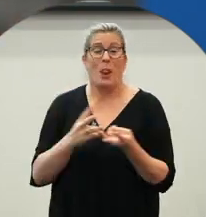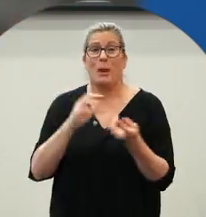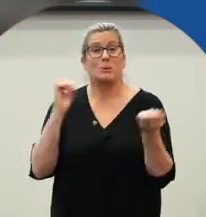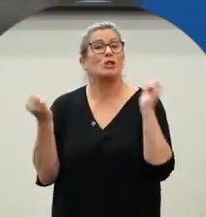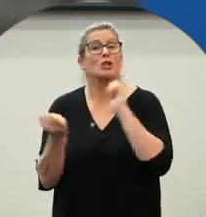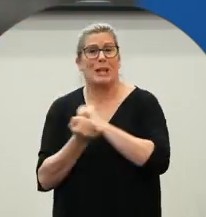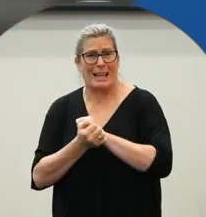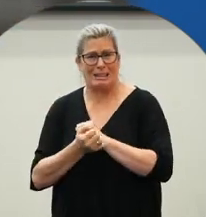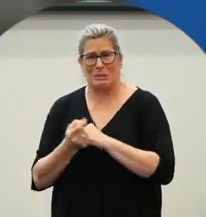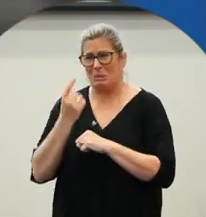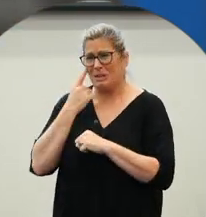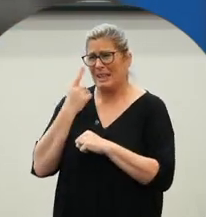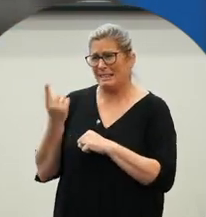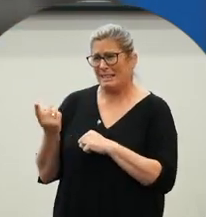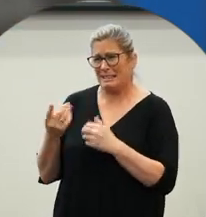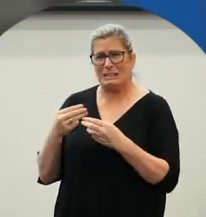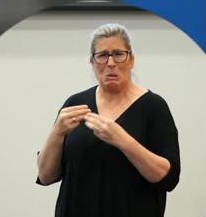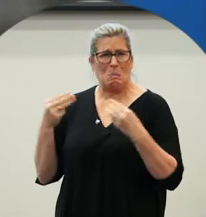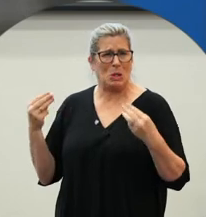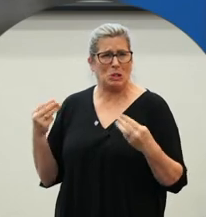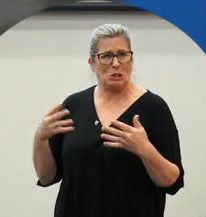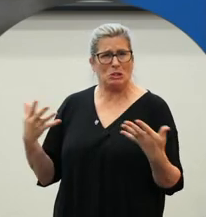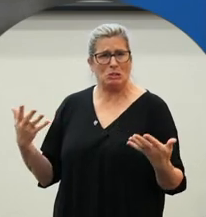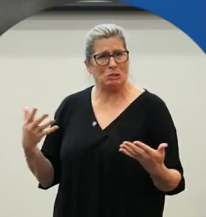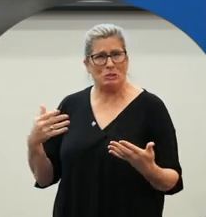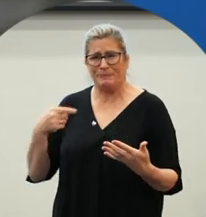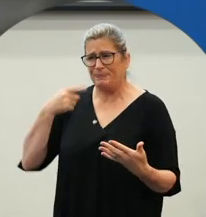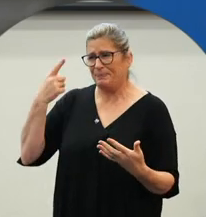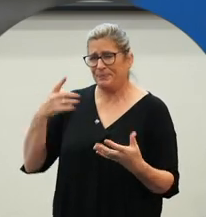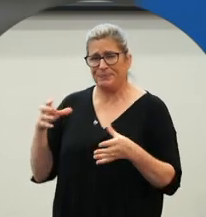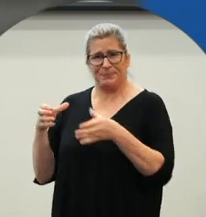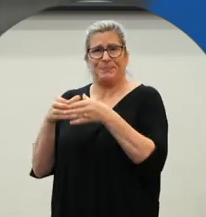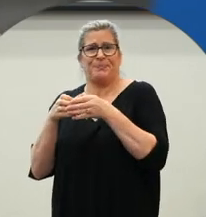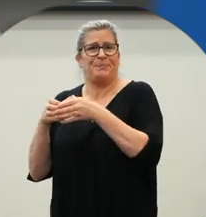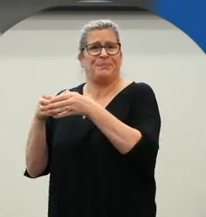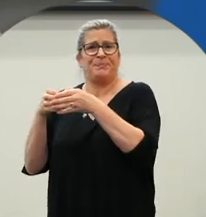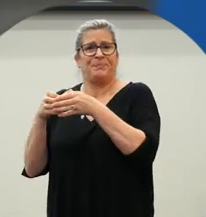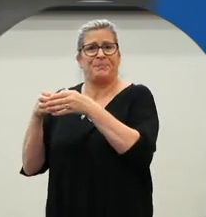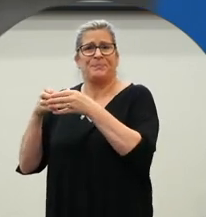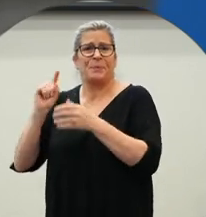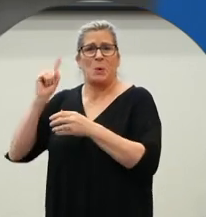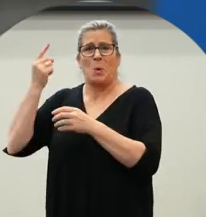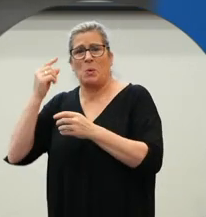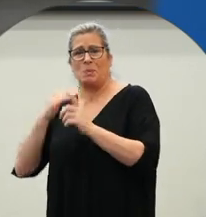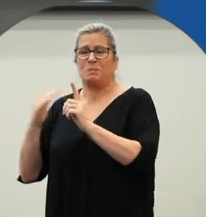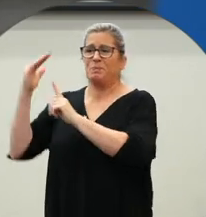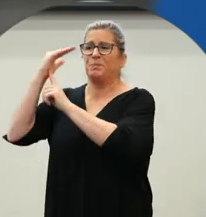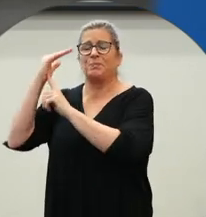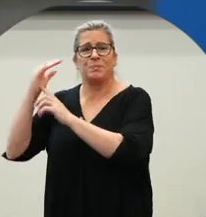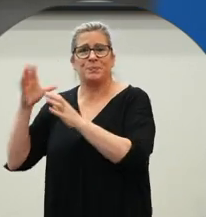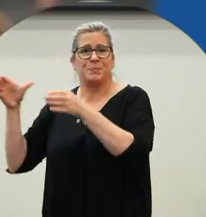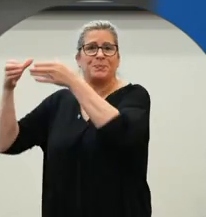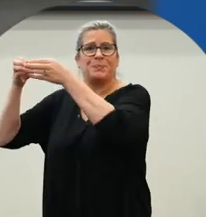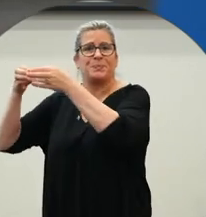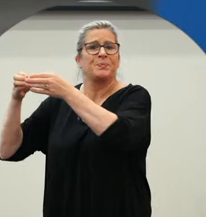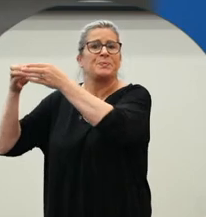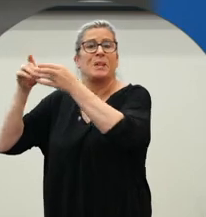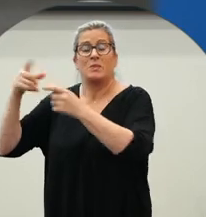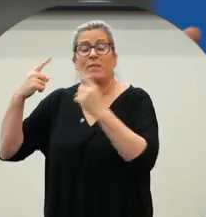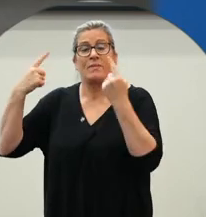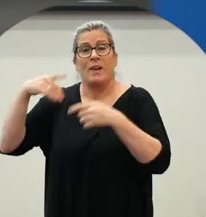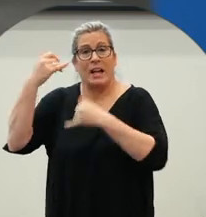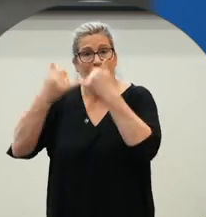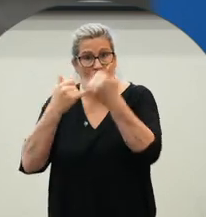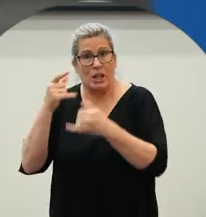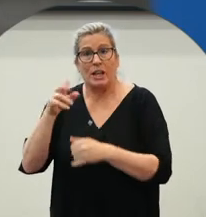as a little bit too much, a little bit too classist for Britain. So this is the final year of this, and this is